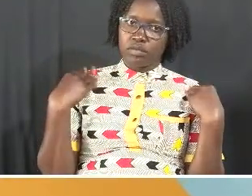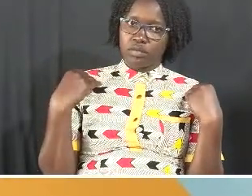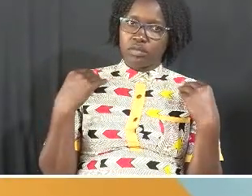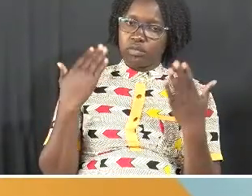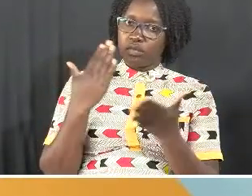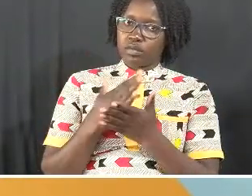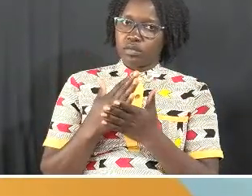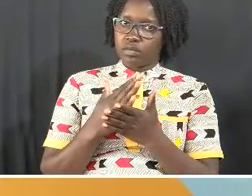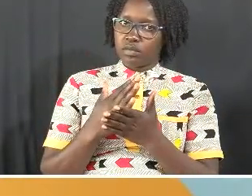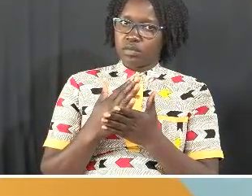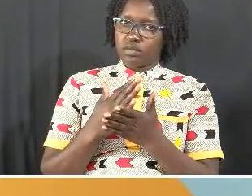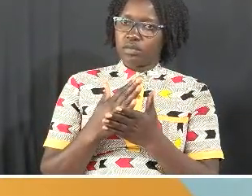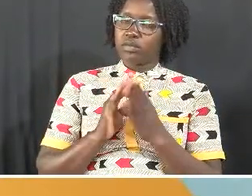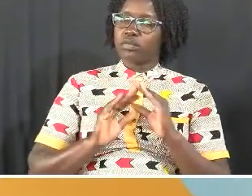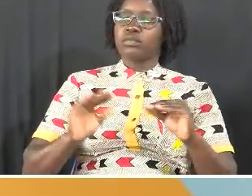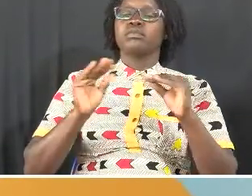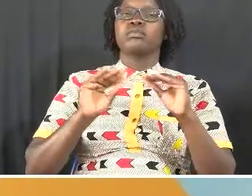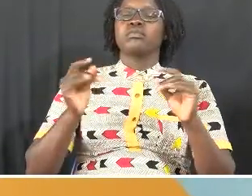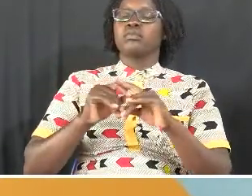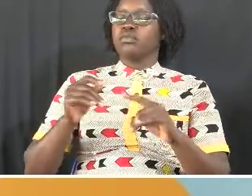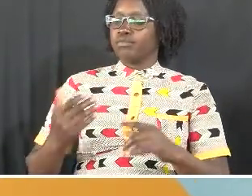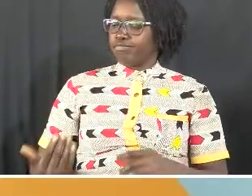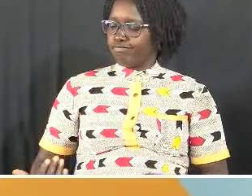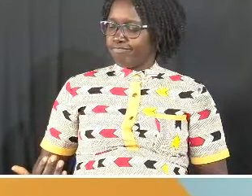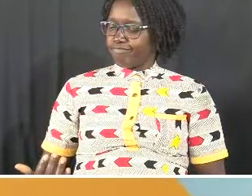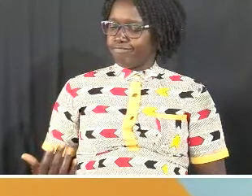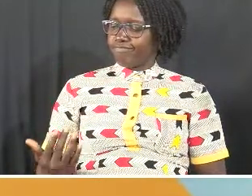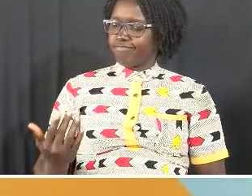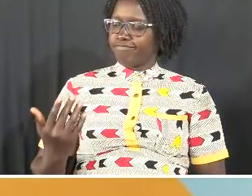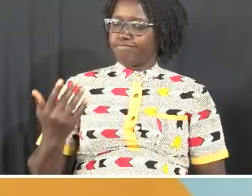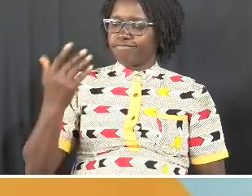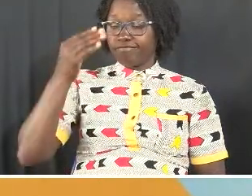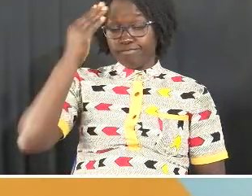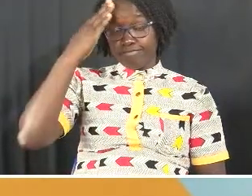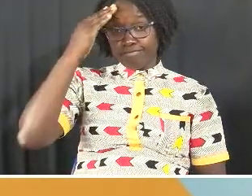truth you have been taught from childhood that you have known about.